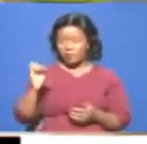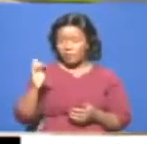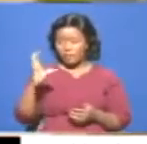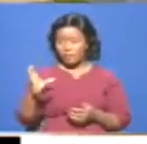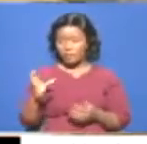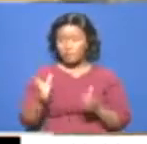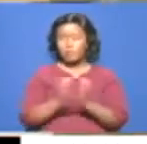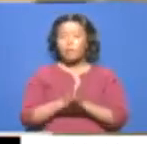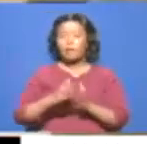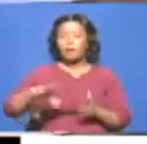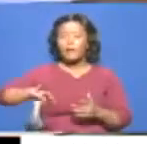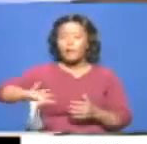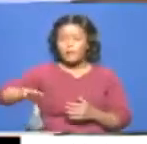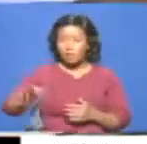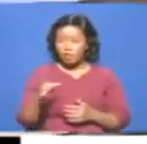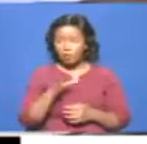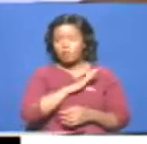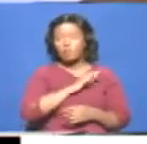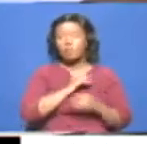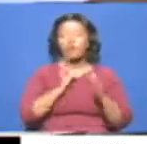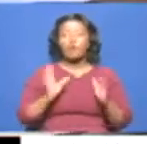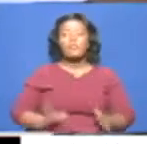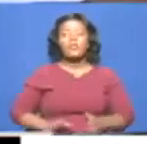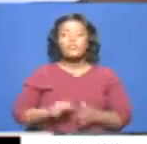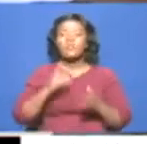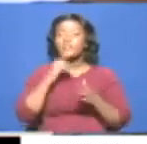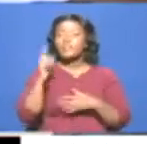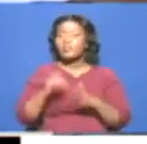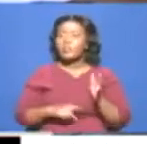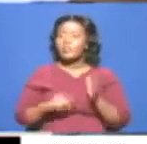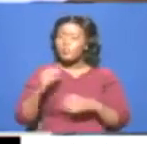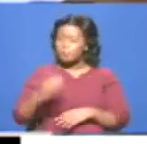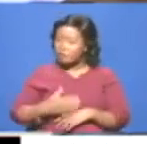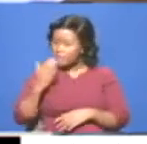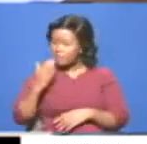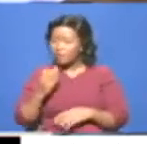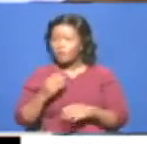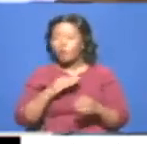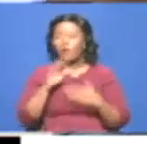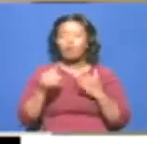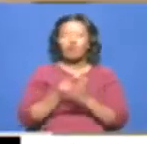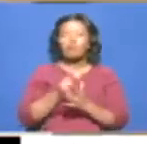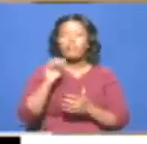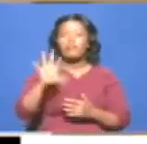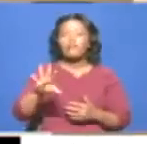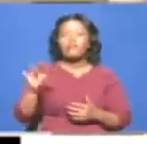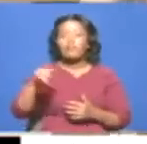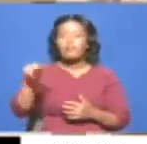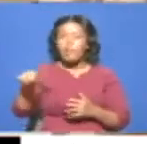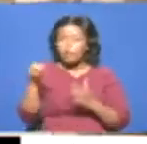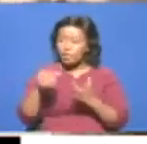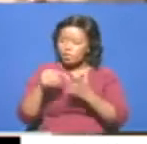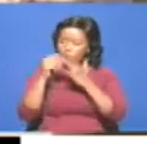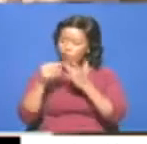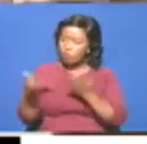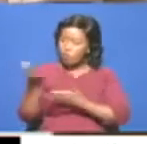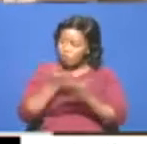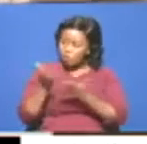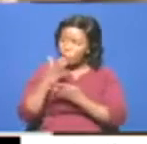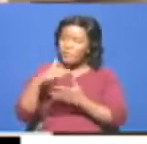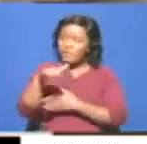Commissioner Wilson Wanyanga, held a development tour of the 5,000-acre special economic zone, where the